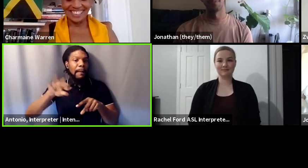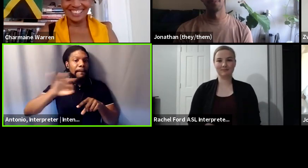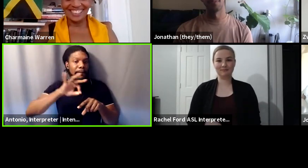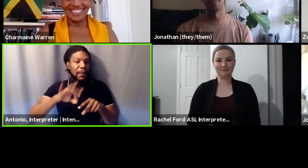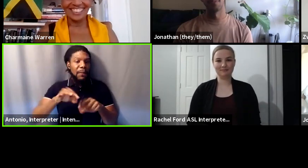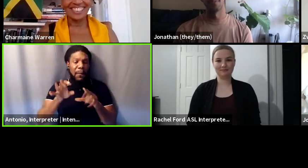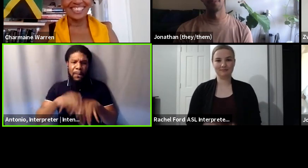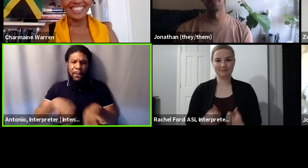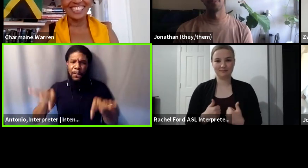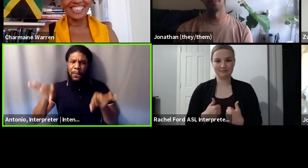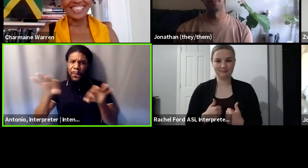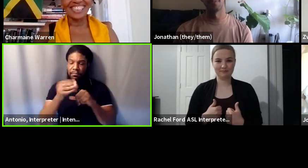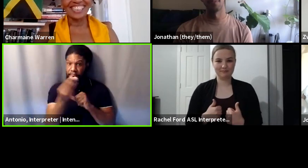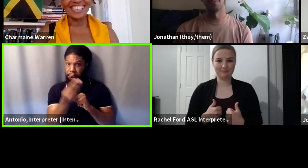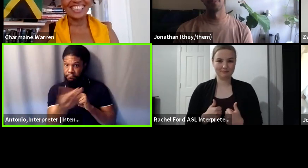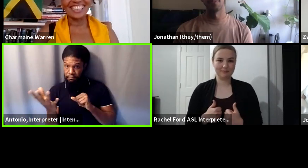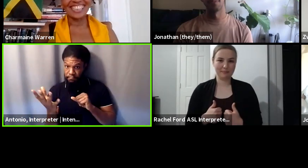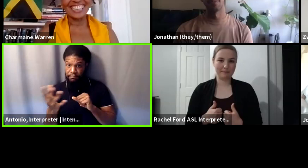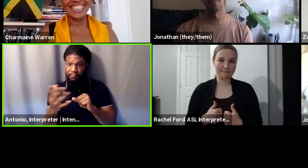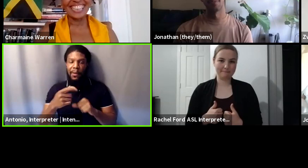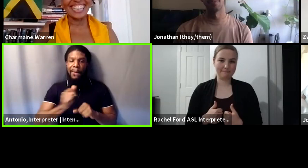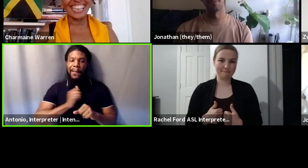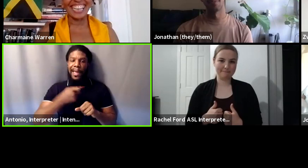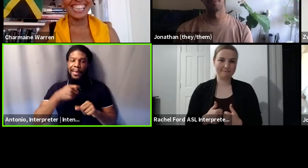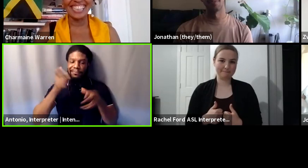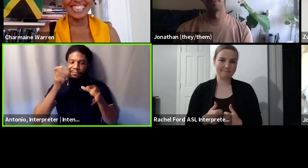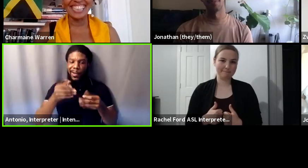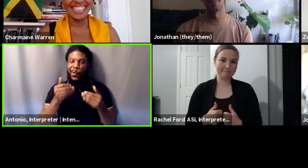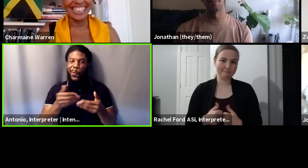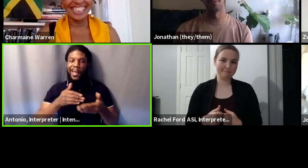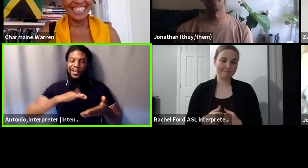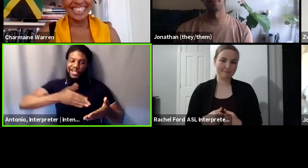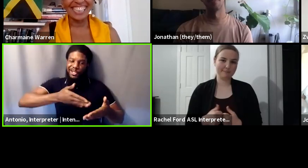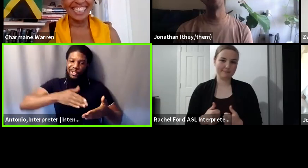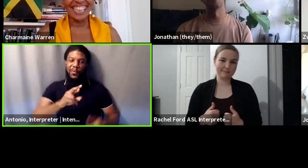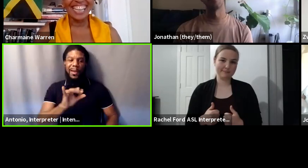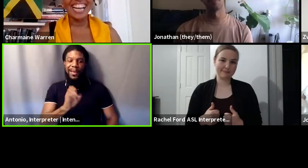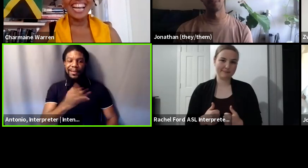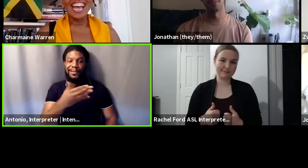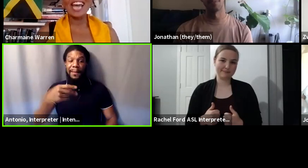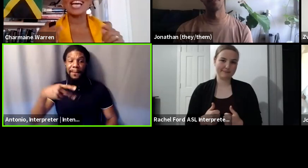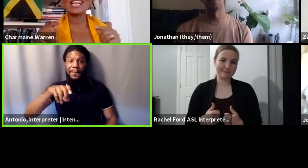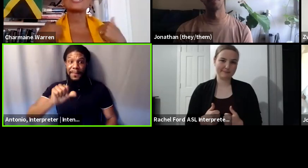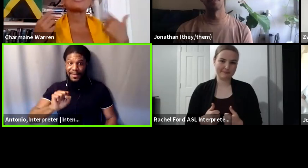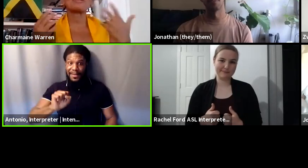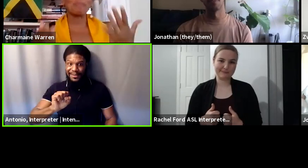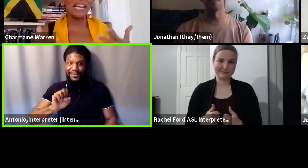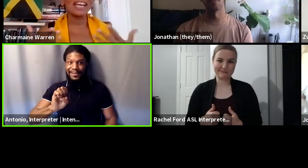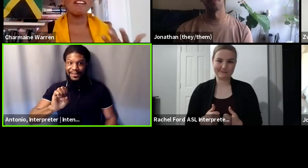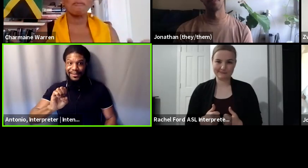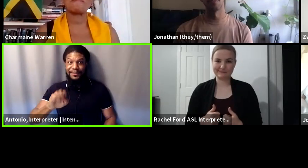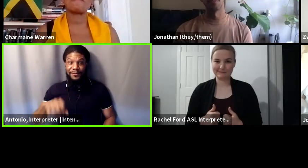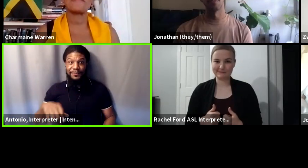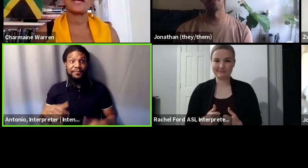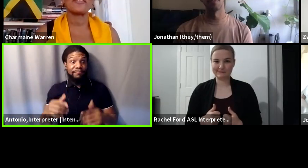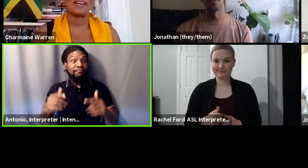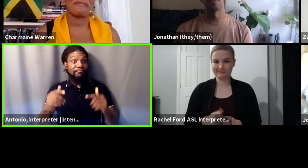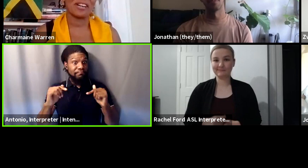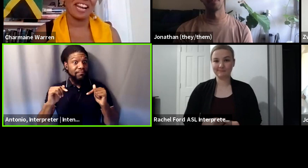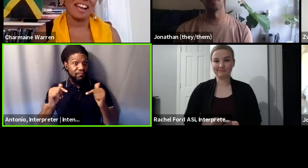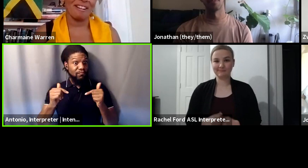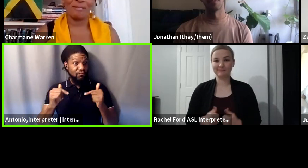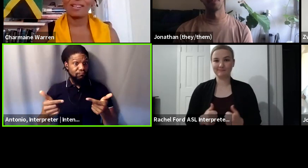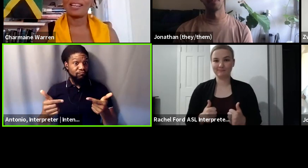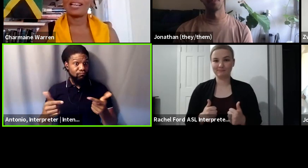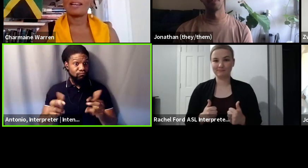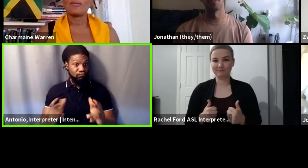because otherwise I don't think I would be here. I'd be back in the kitchen. And speaking of preparing